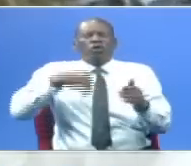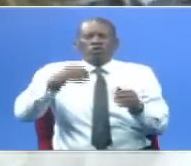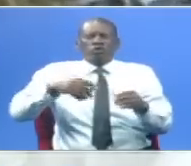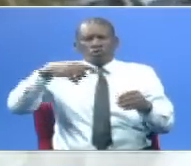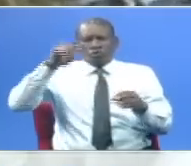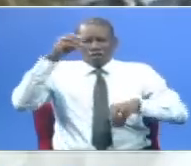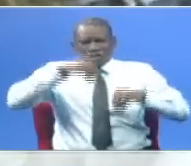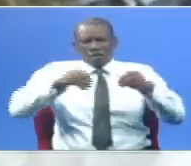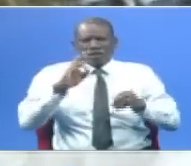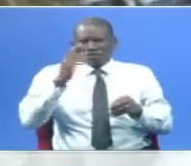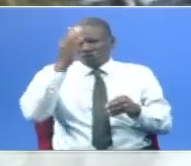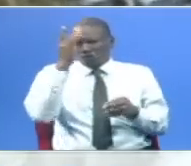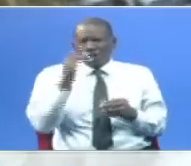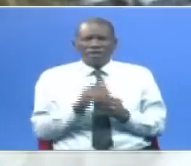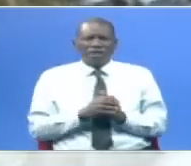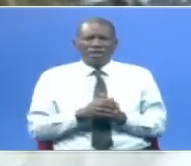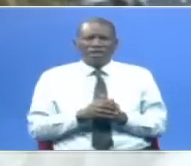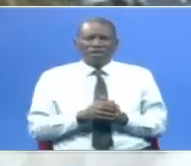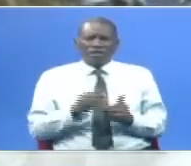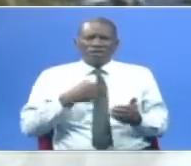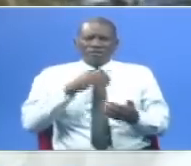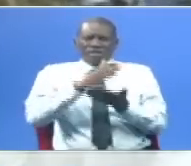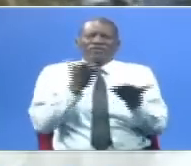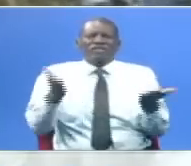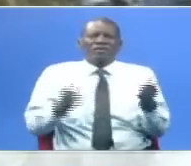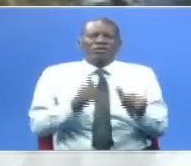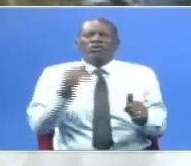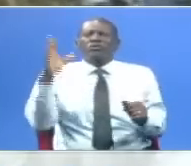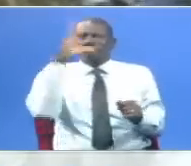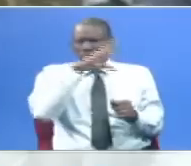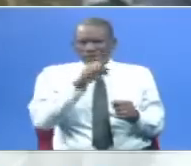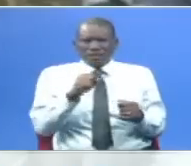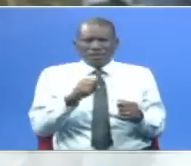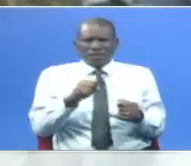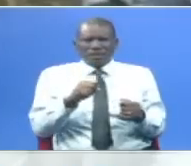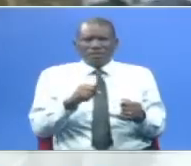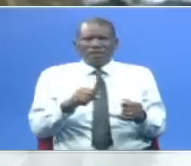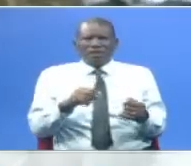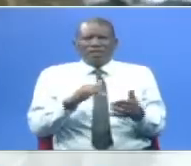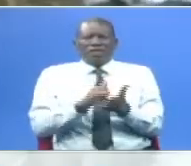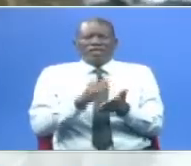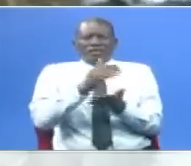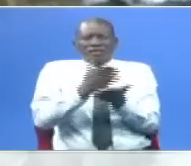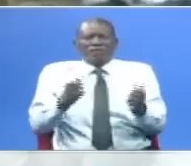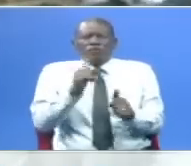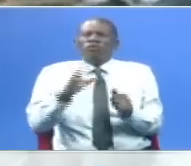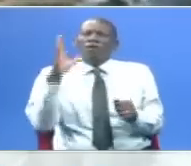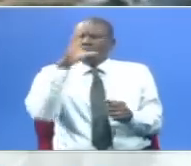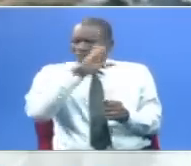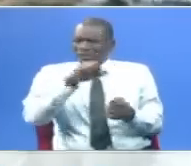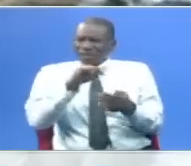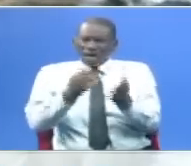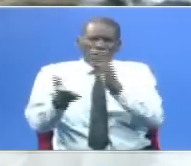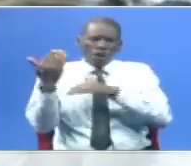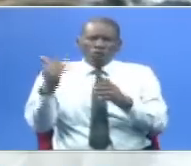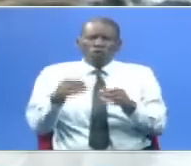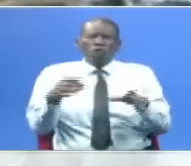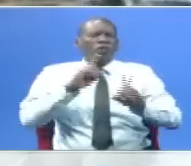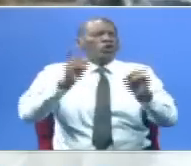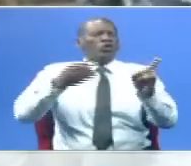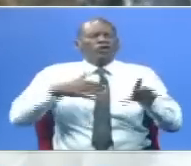is because there is something which we were missing. And that's something which we are missing is called